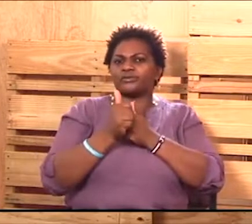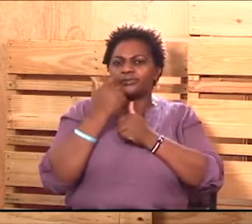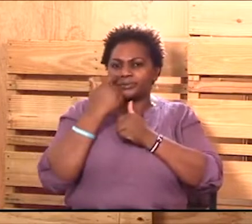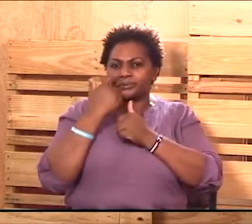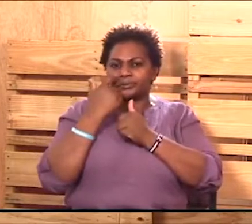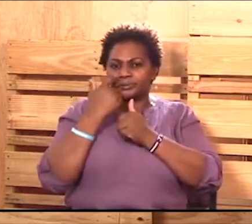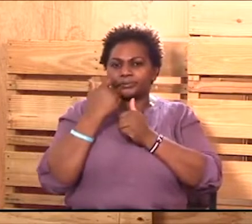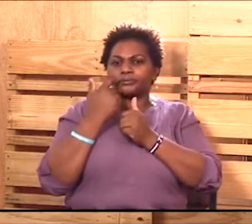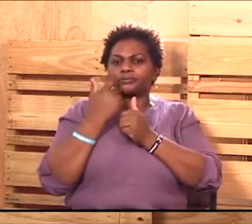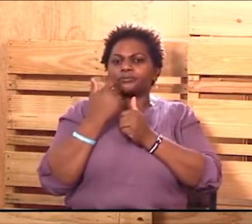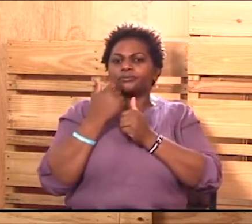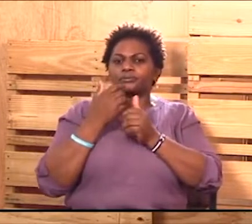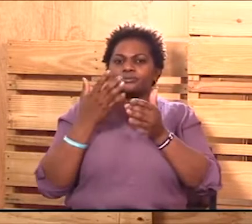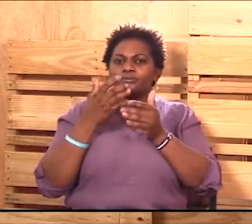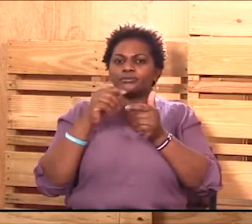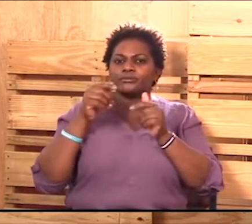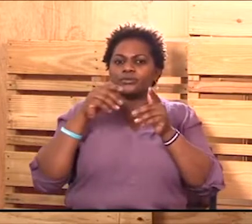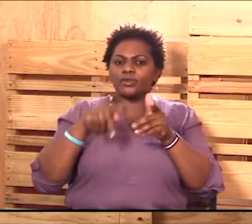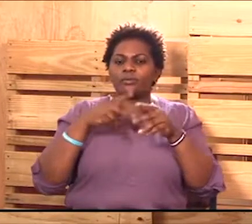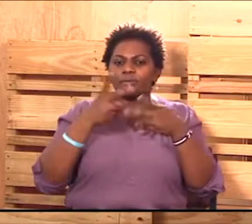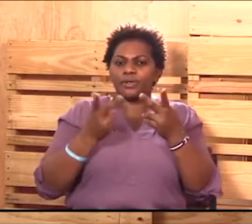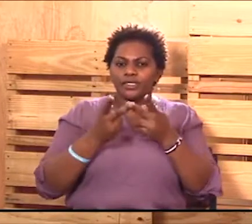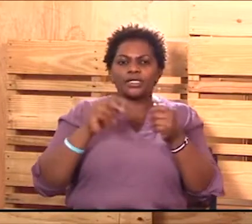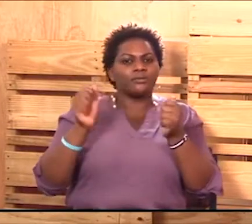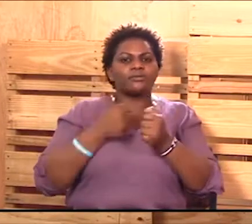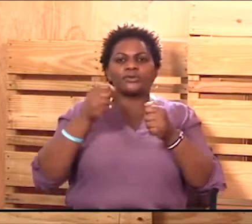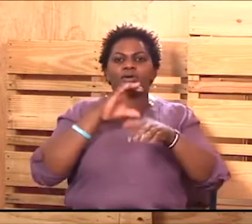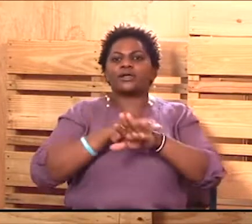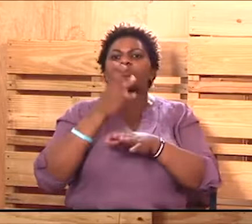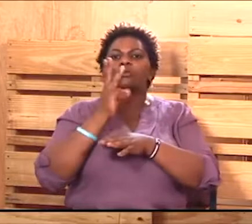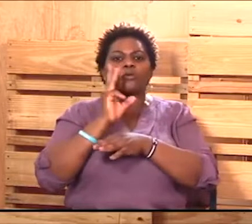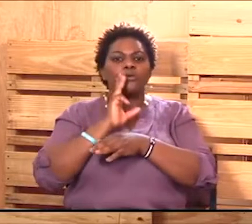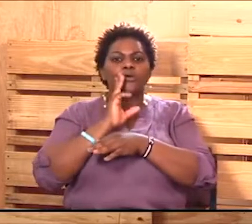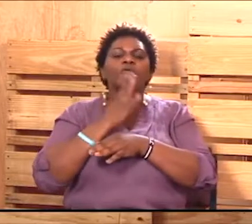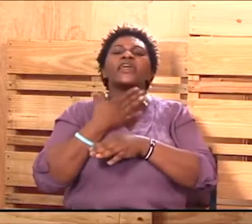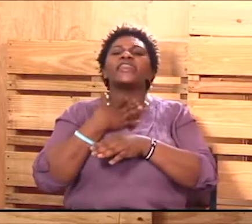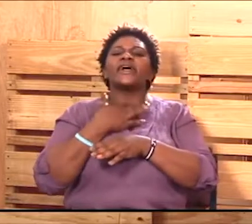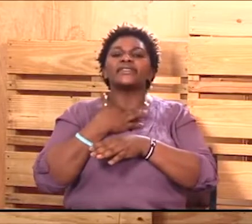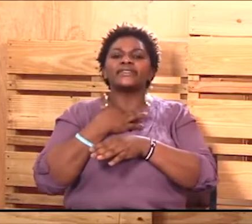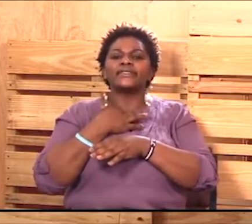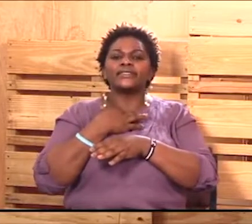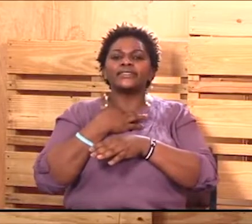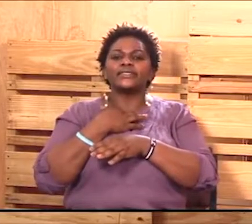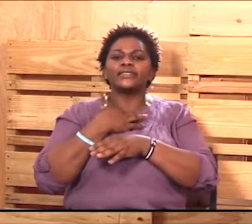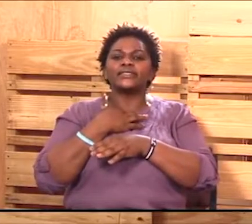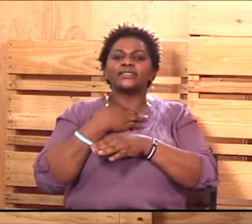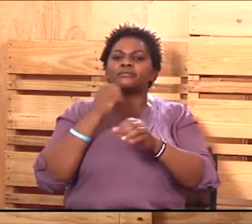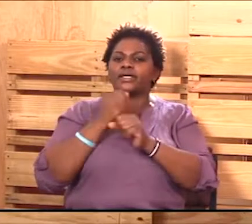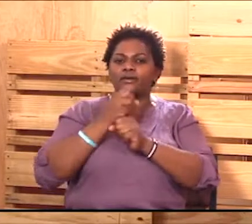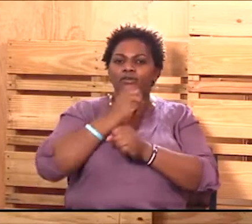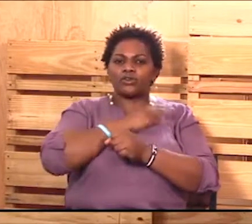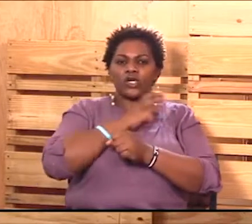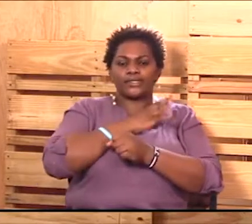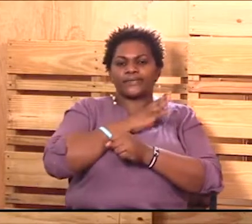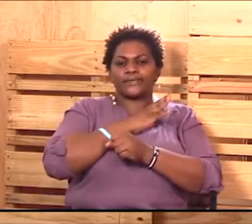know, just to put us into a place where we cannot find water, we are thirsty, you know, and they are making a lot of